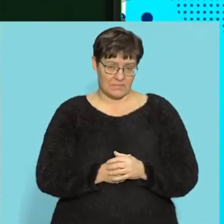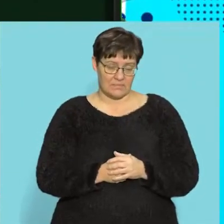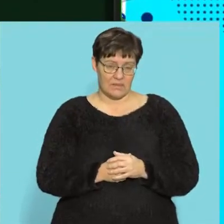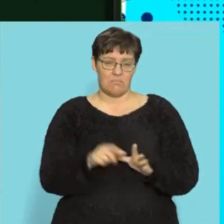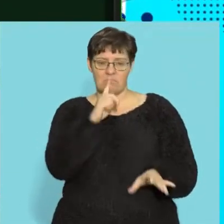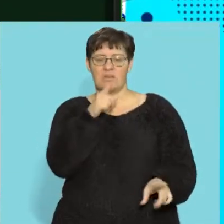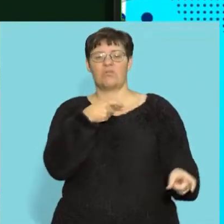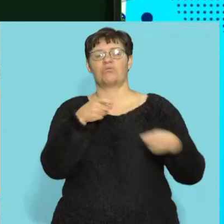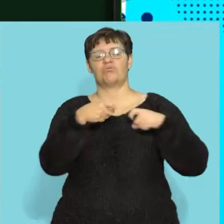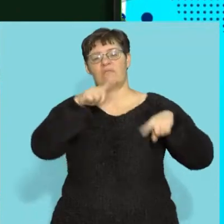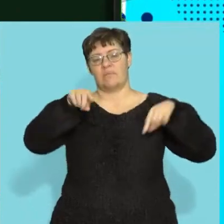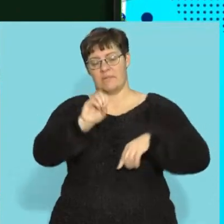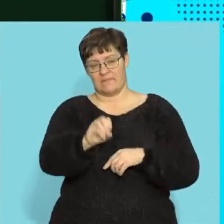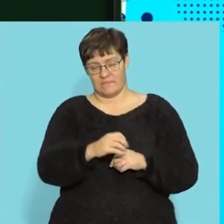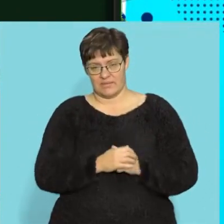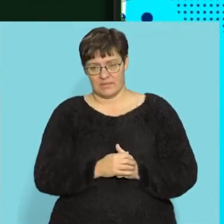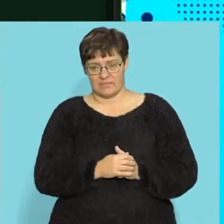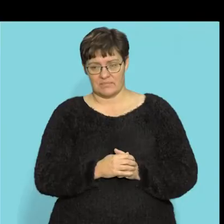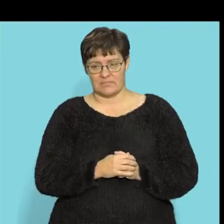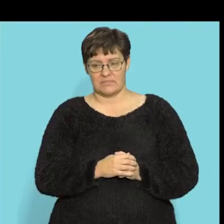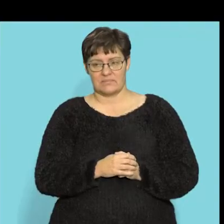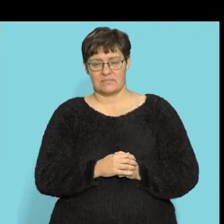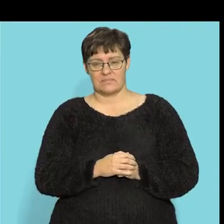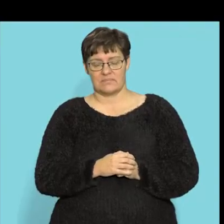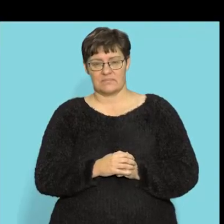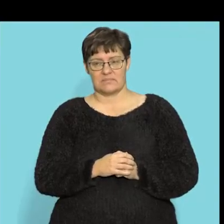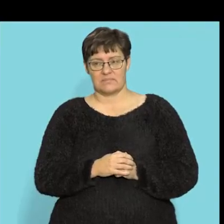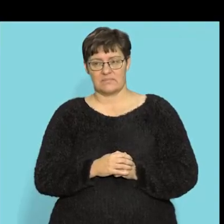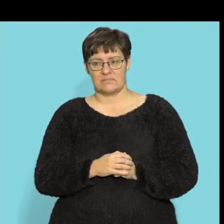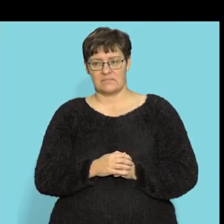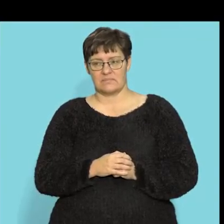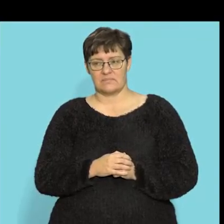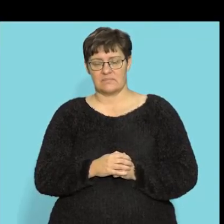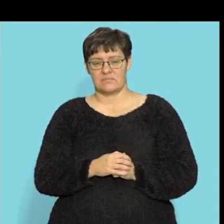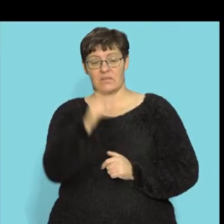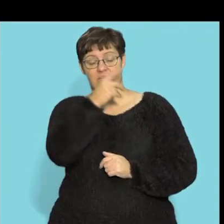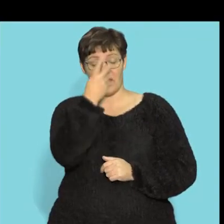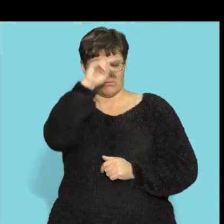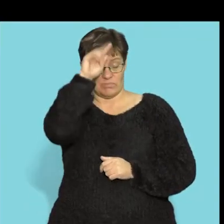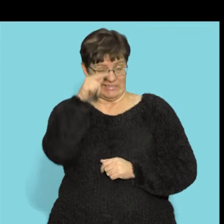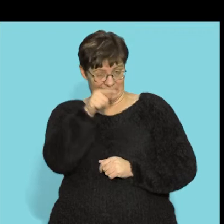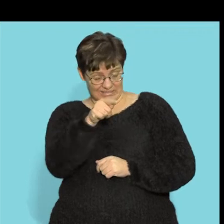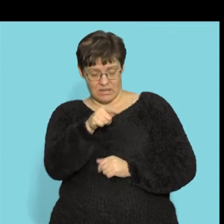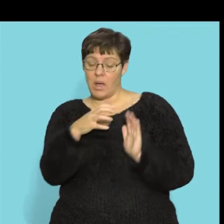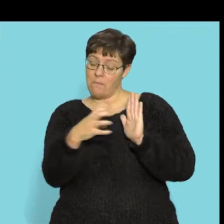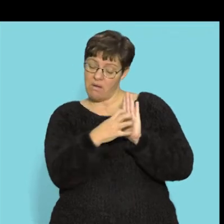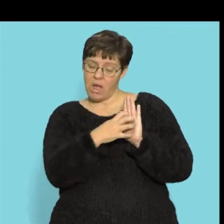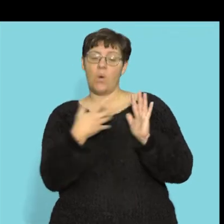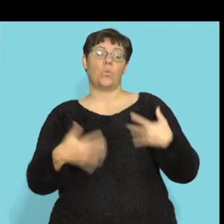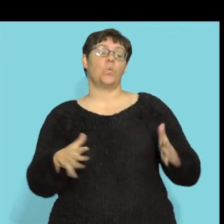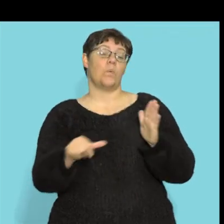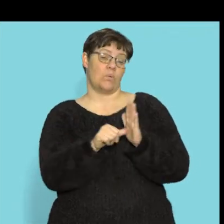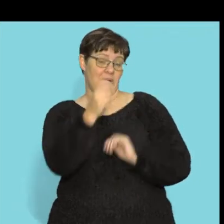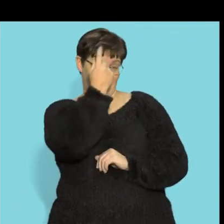those as our controlled variables. Right, so this is the set of data. So interpreting a graph is very, very